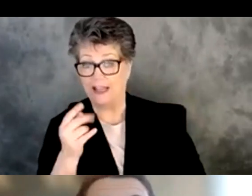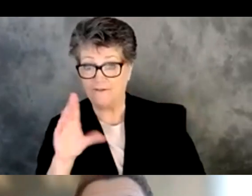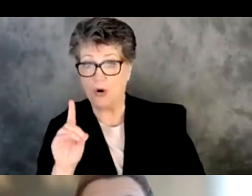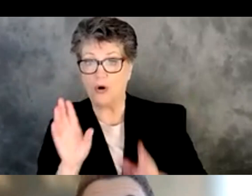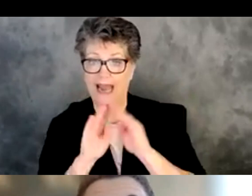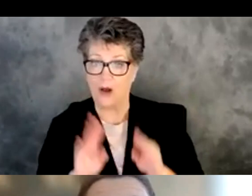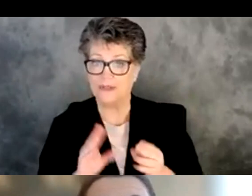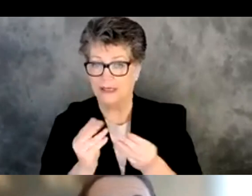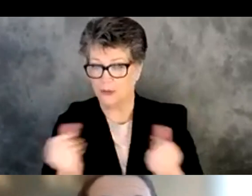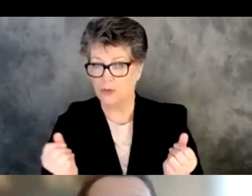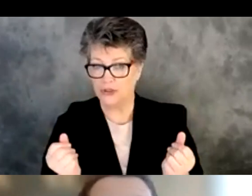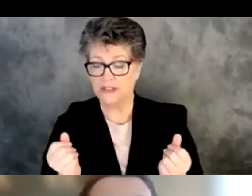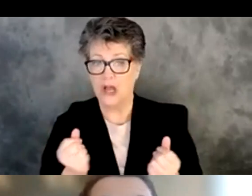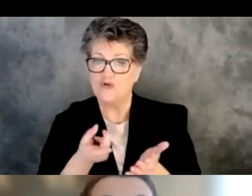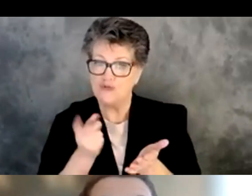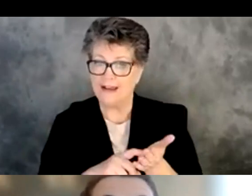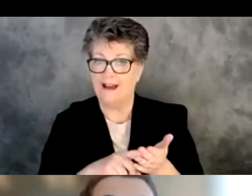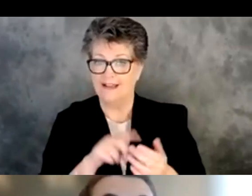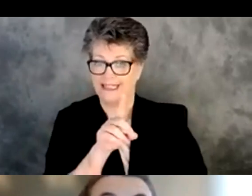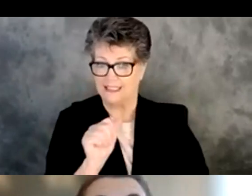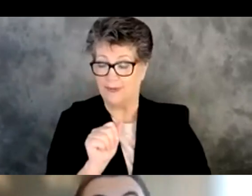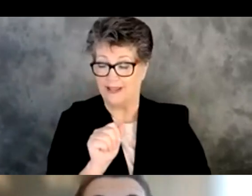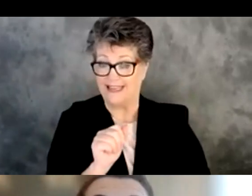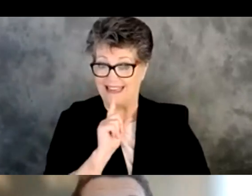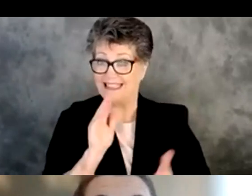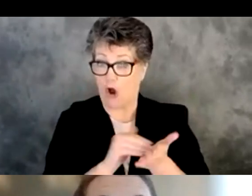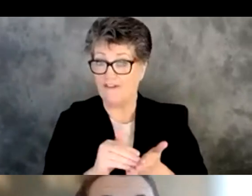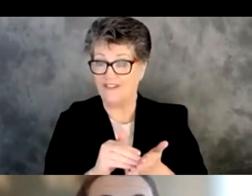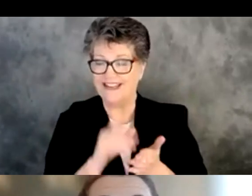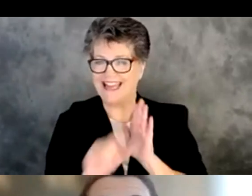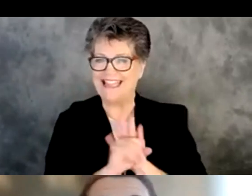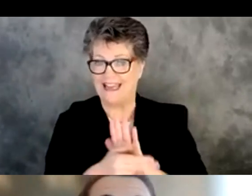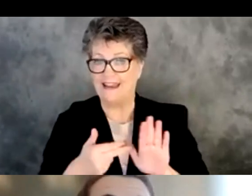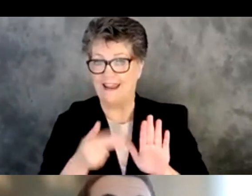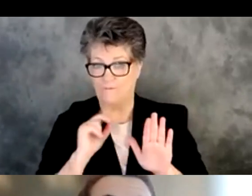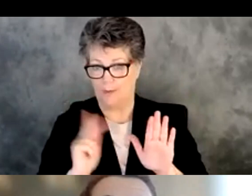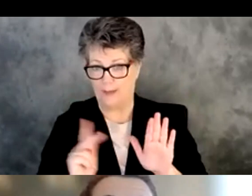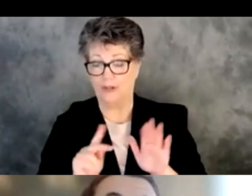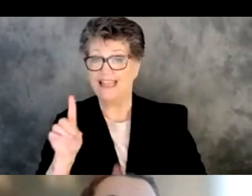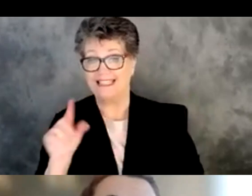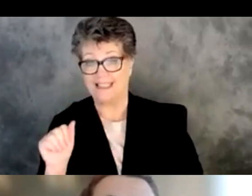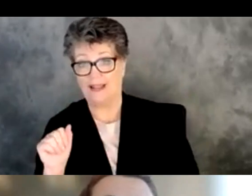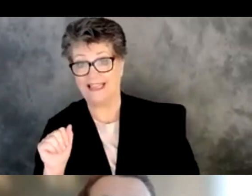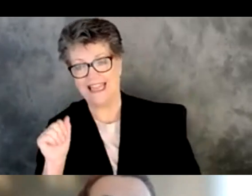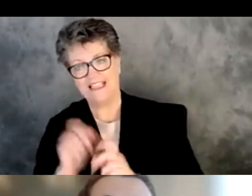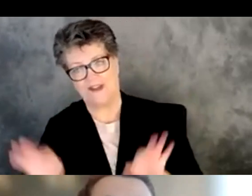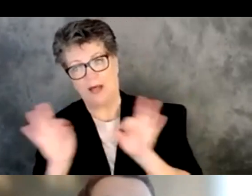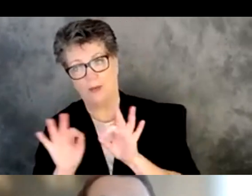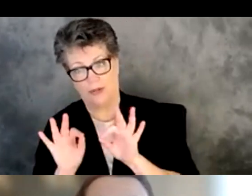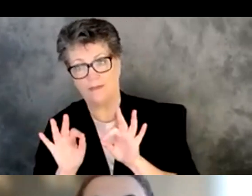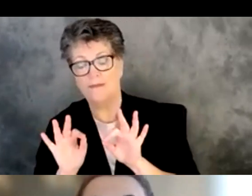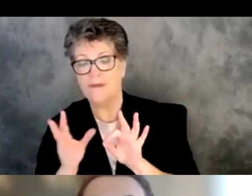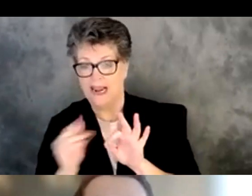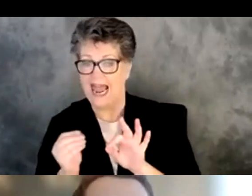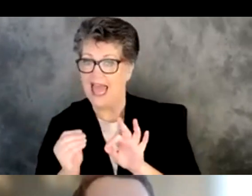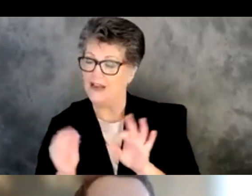solutions recognize that disability is often an identity for folks, and that disability is valuable and is